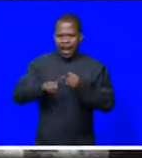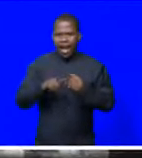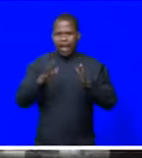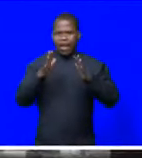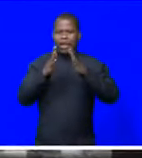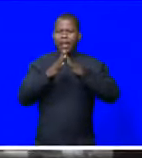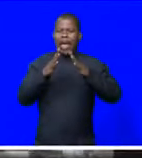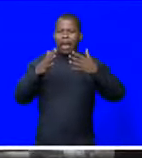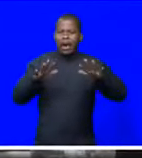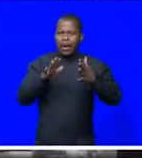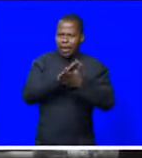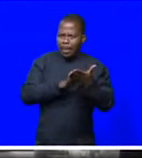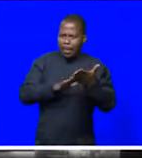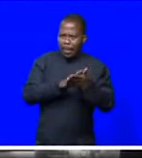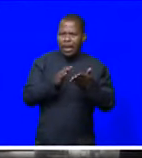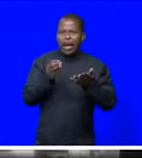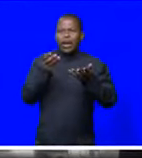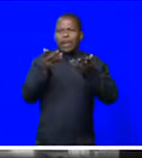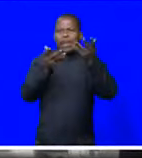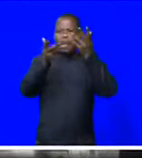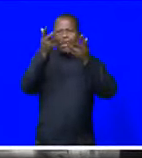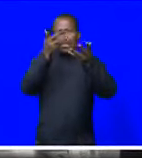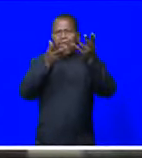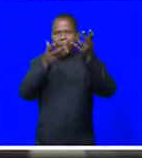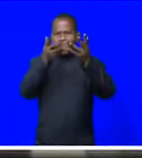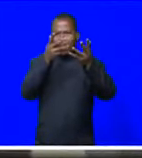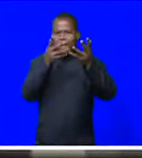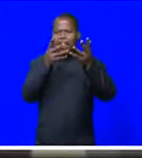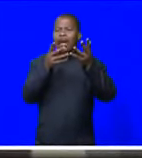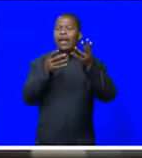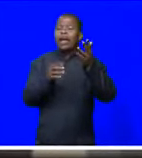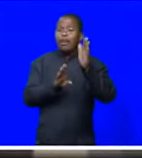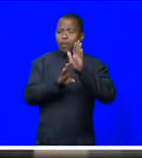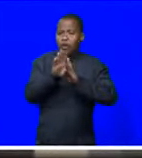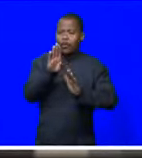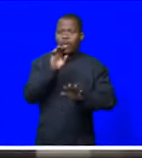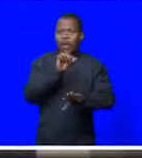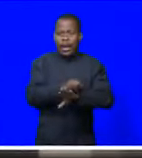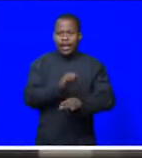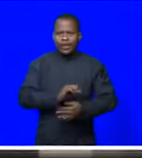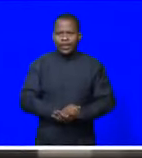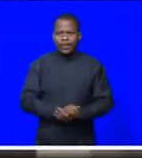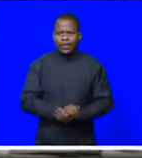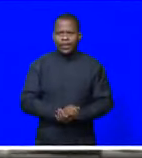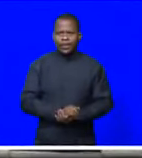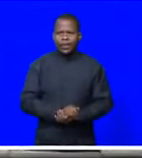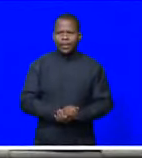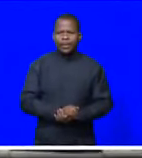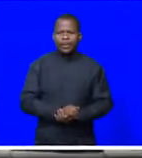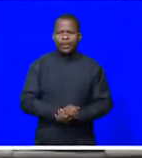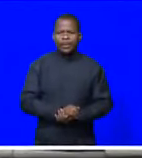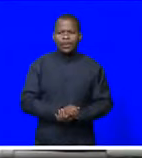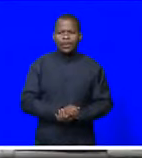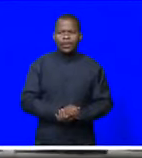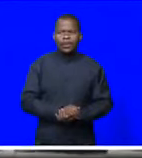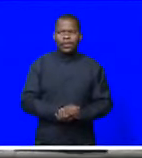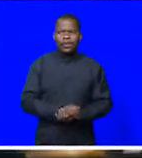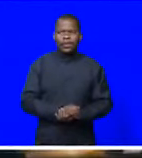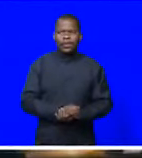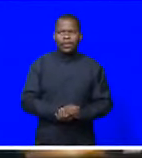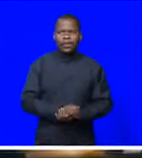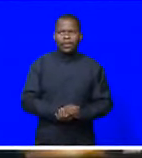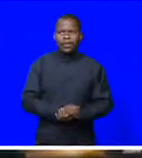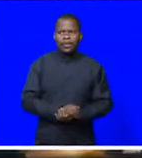gas emissions in the country. For Eswatini TV News, Nelson Langamandla with Nomfundo Makakula and Mbongwa Dube